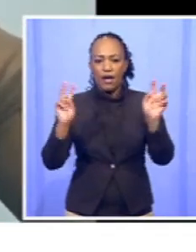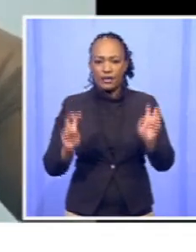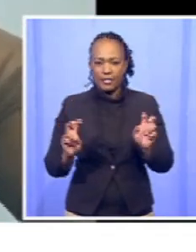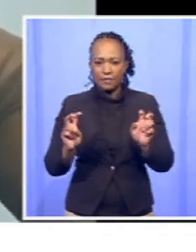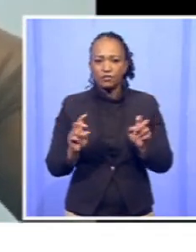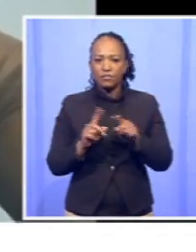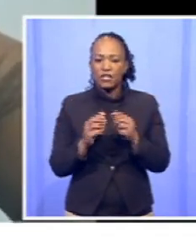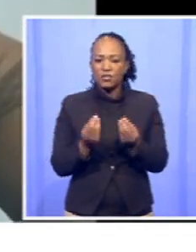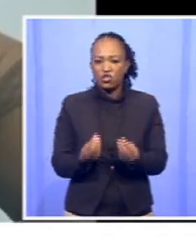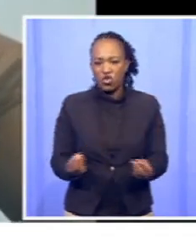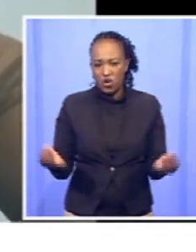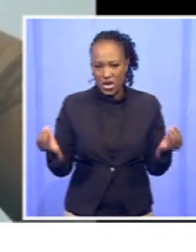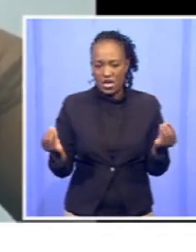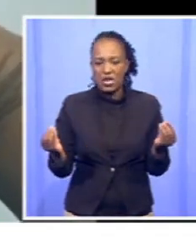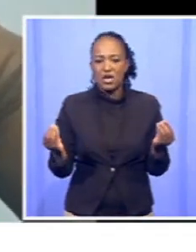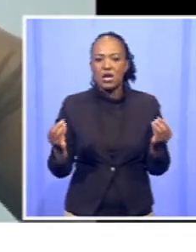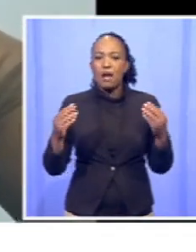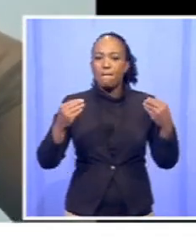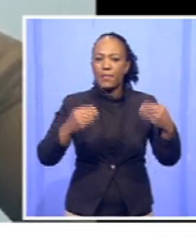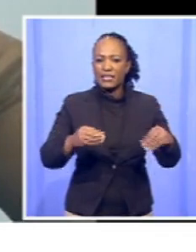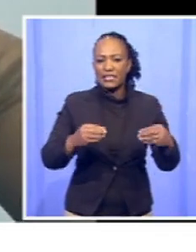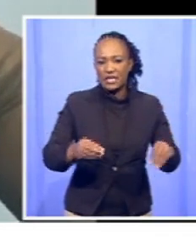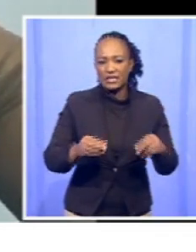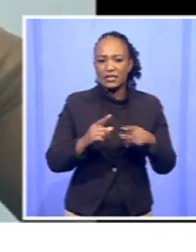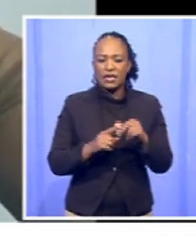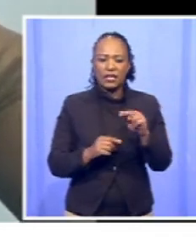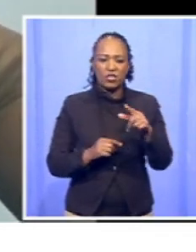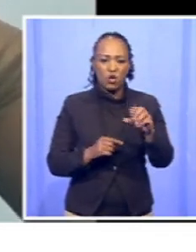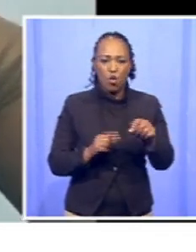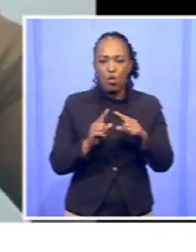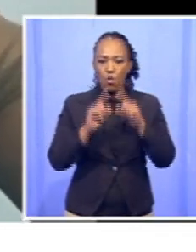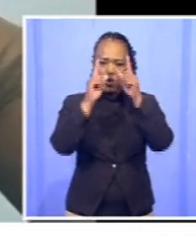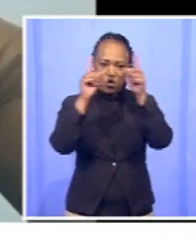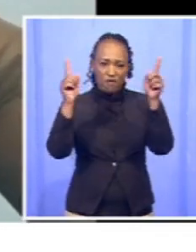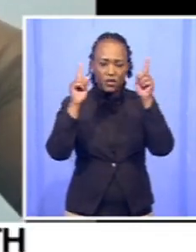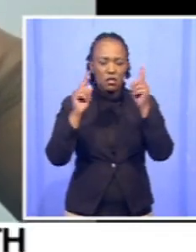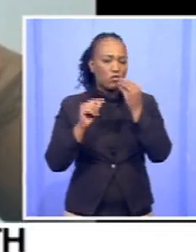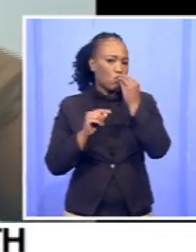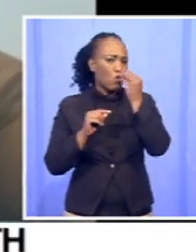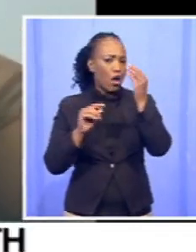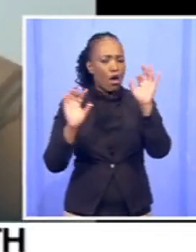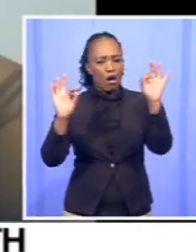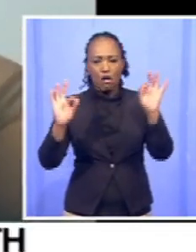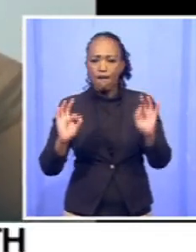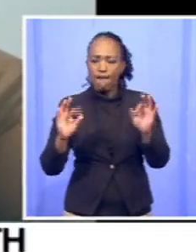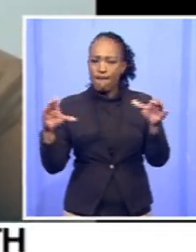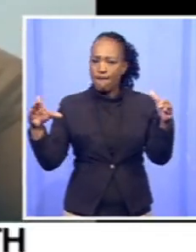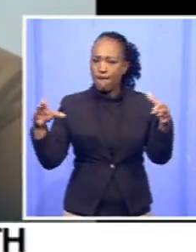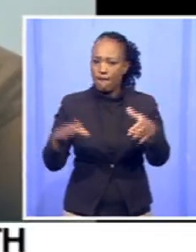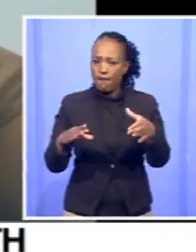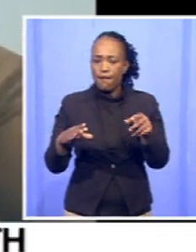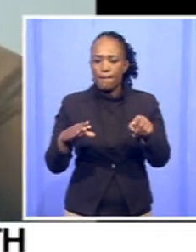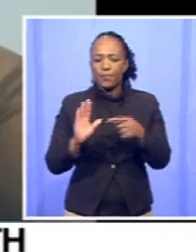children, and as well as all the corporates and NGOs and universities that are here is fantastic. I think what it shows is